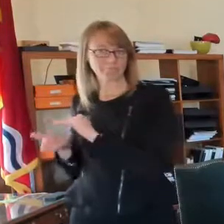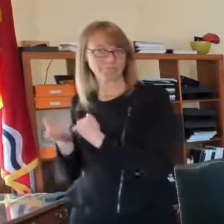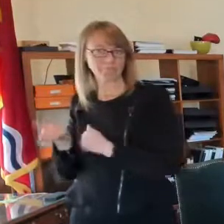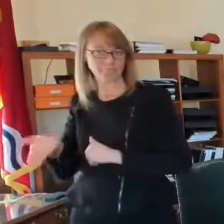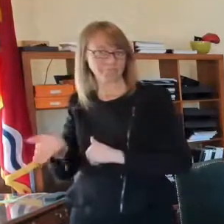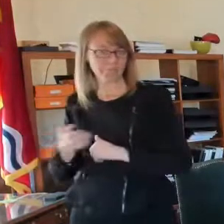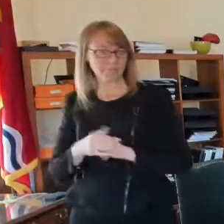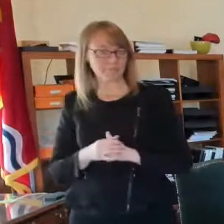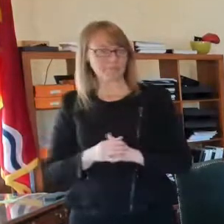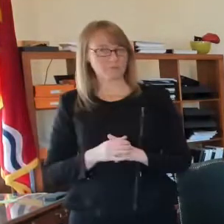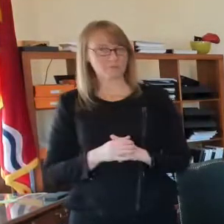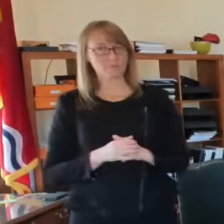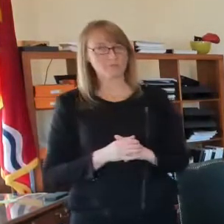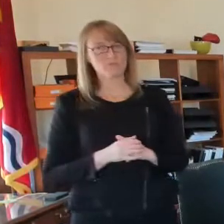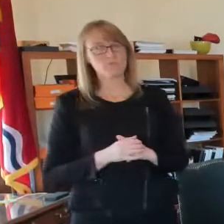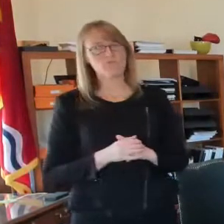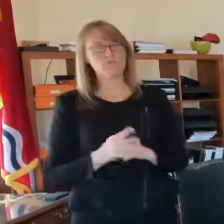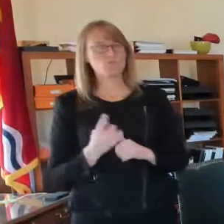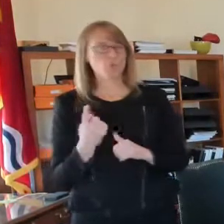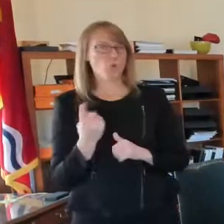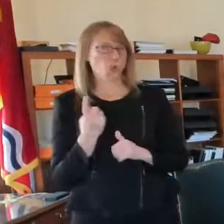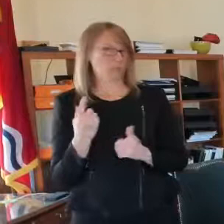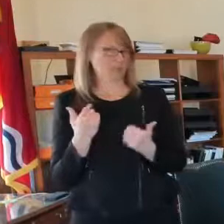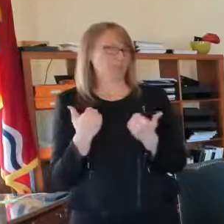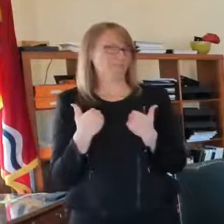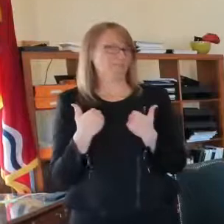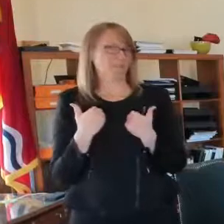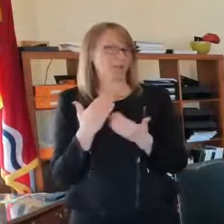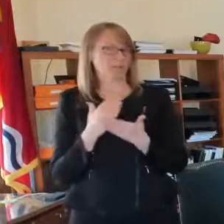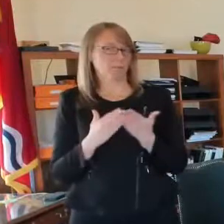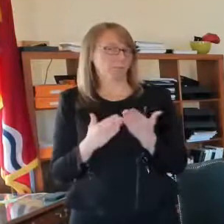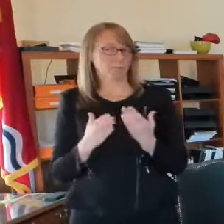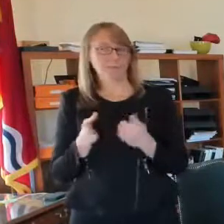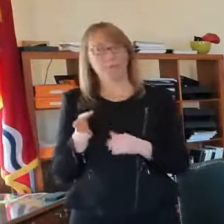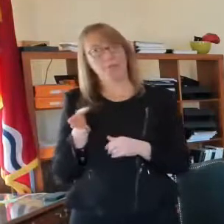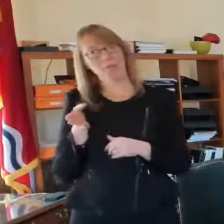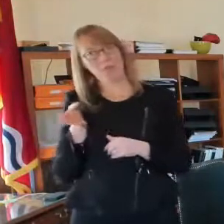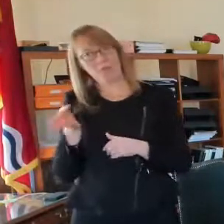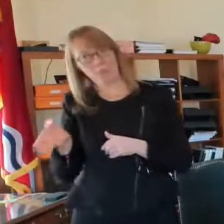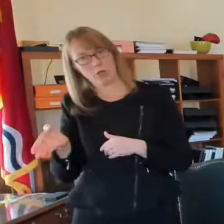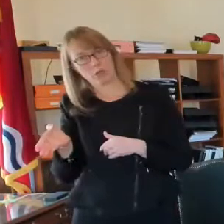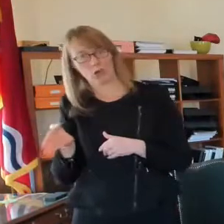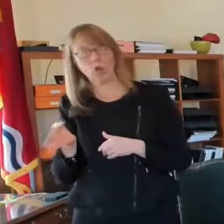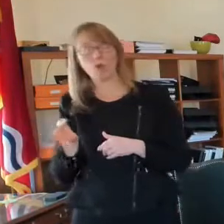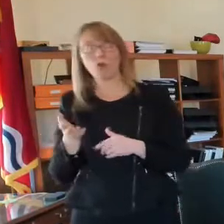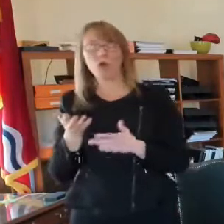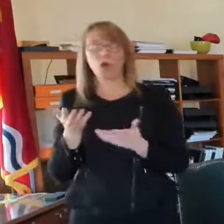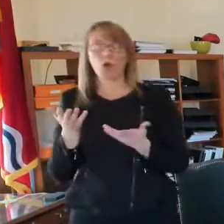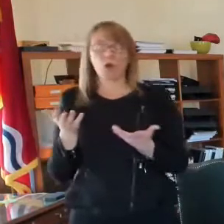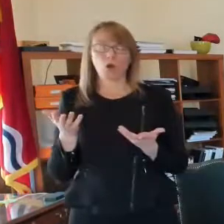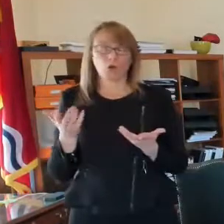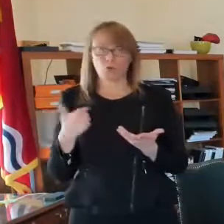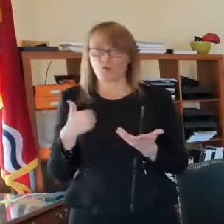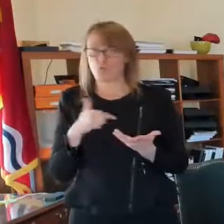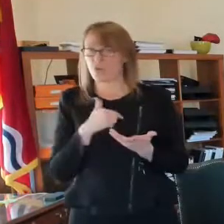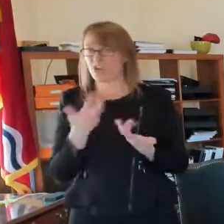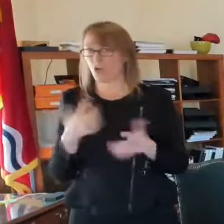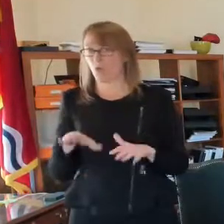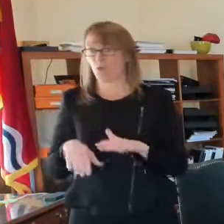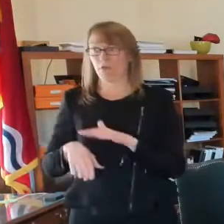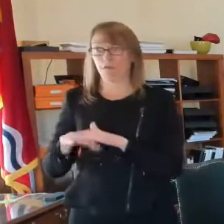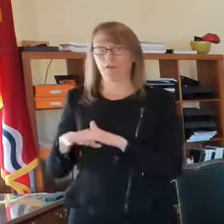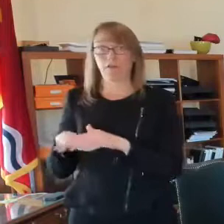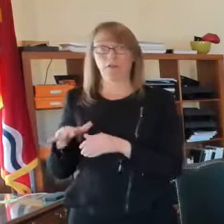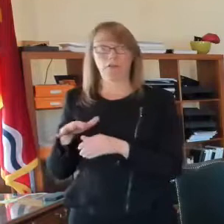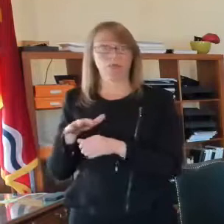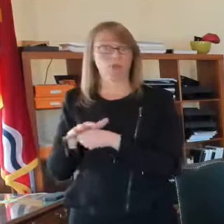Not full by any stretch of the imagination, but we don't want it to get to that point either. So we have set up this temporary morgue. Very serious.